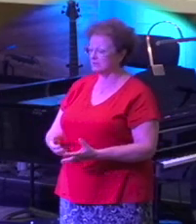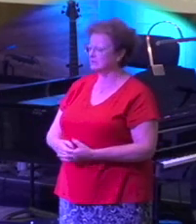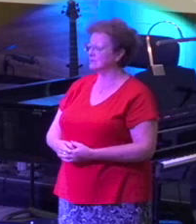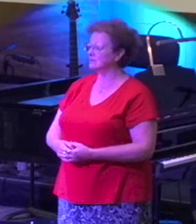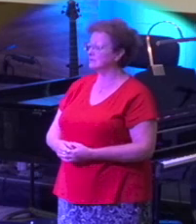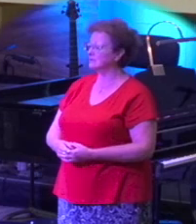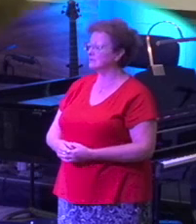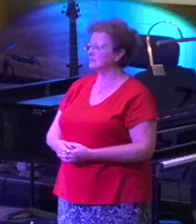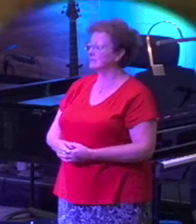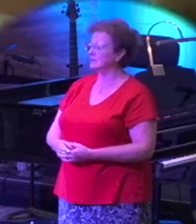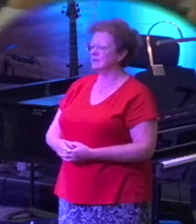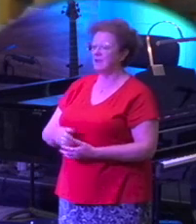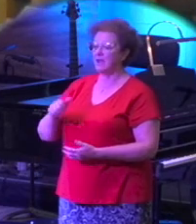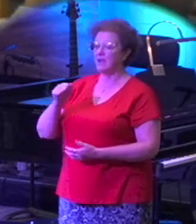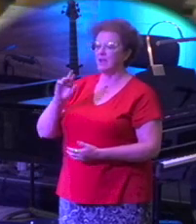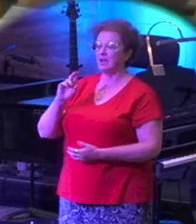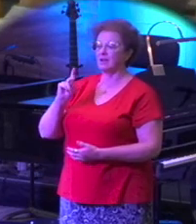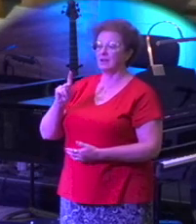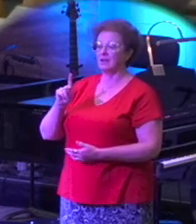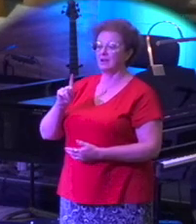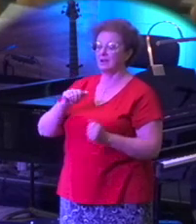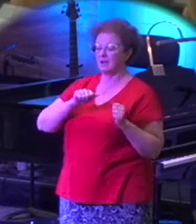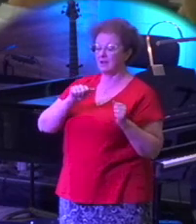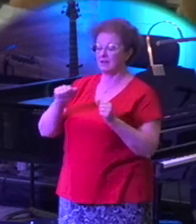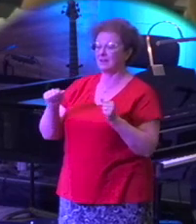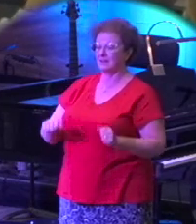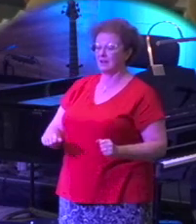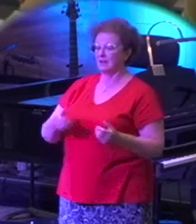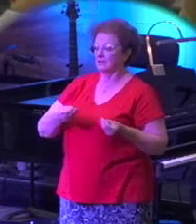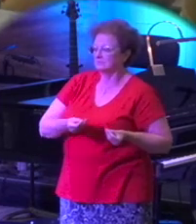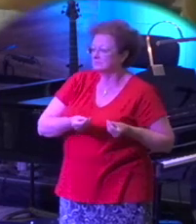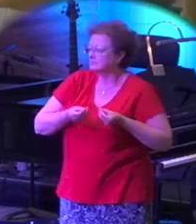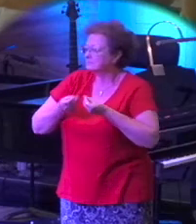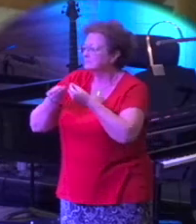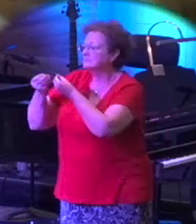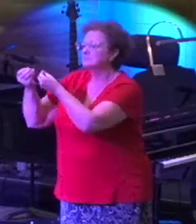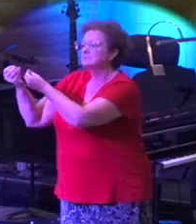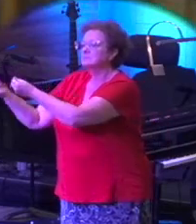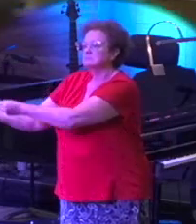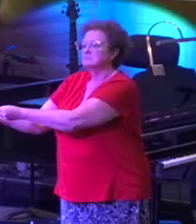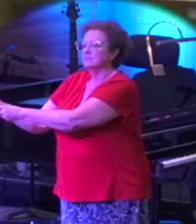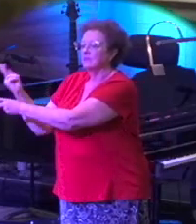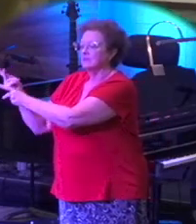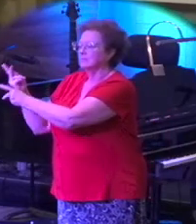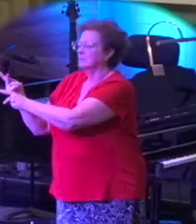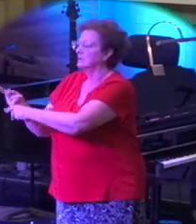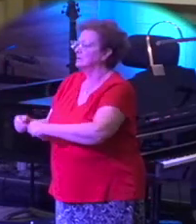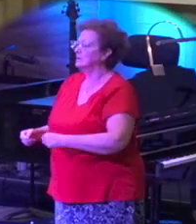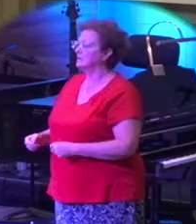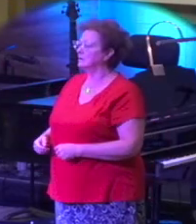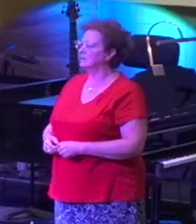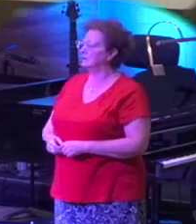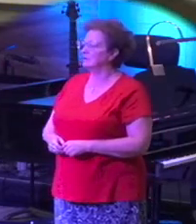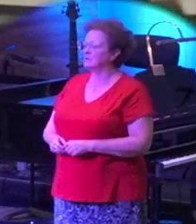to the Philistine temple of which god? Dagon. Isn't that weird? And when the ark of God was there, went all Indiana